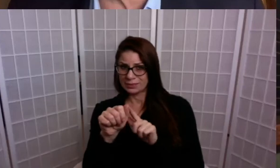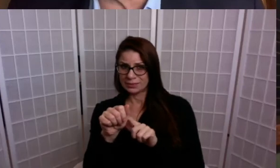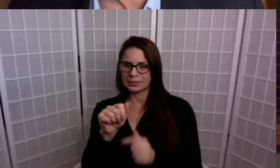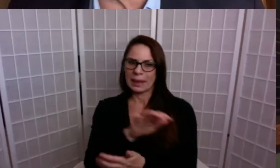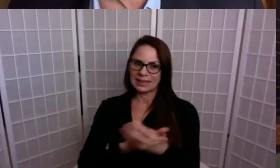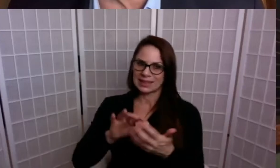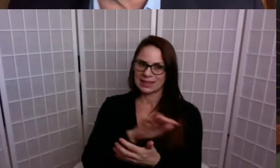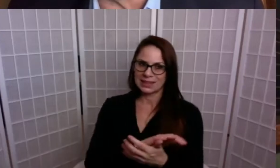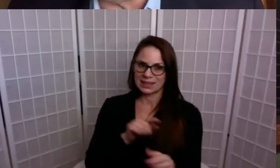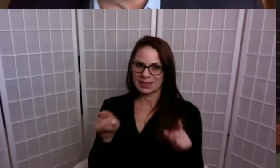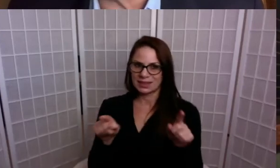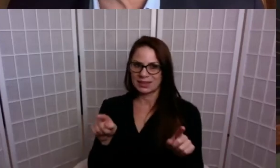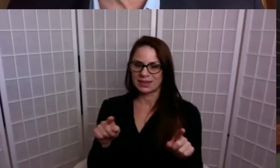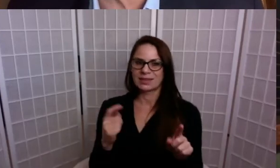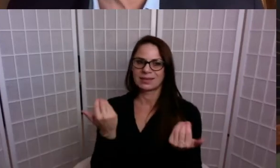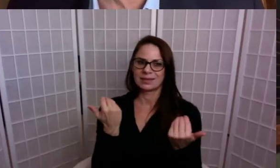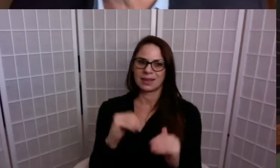mixed and limited.